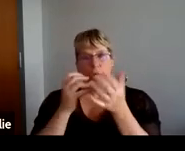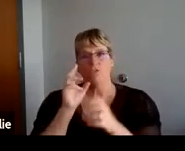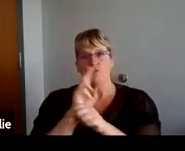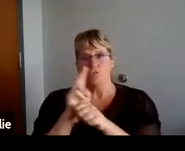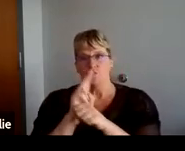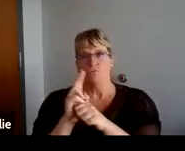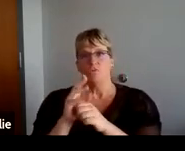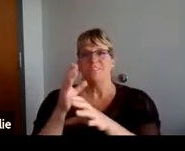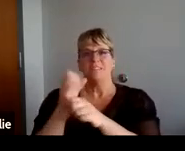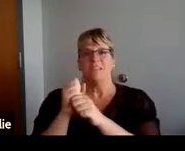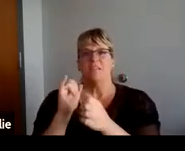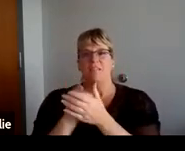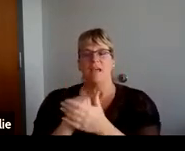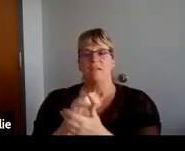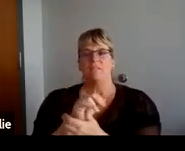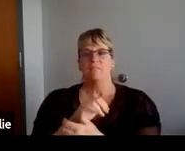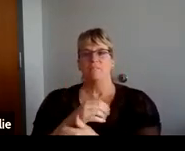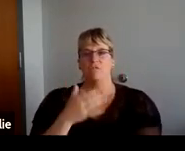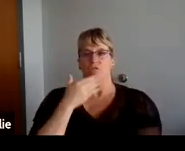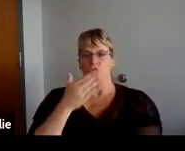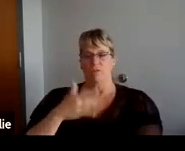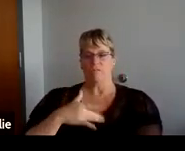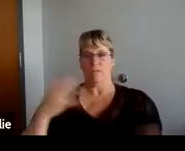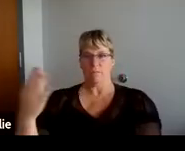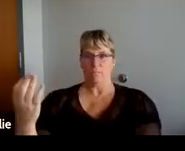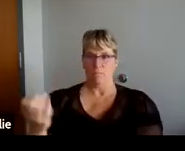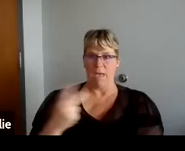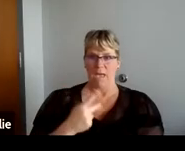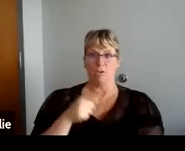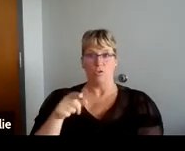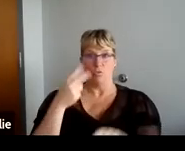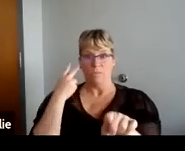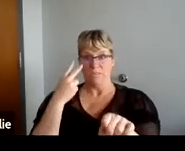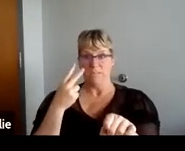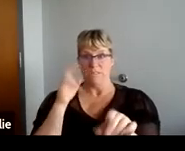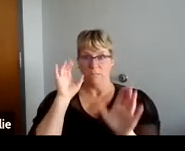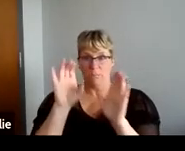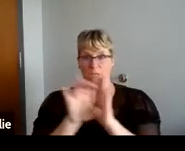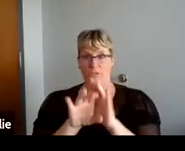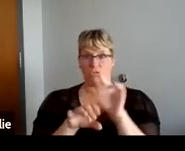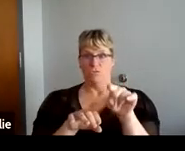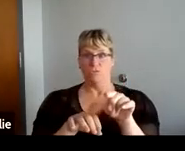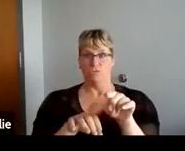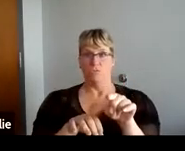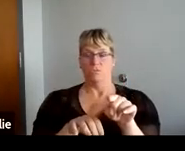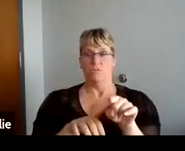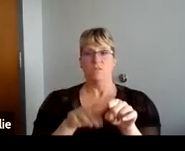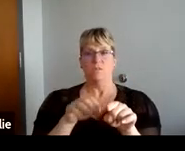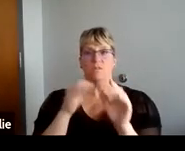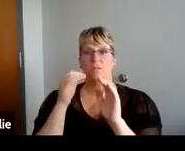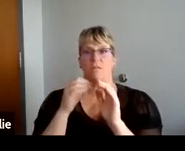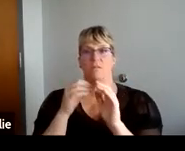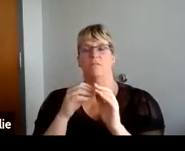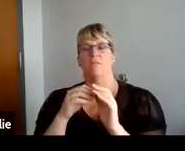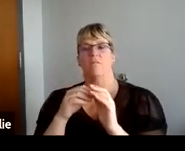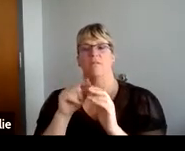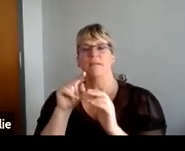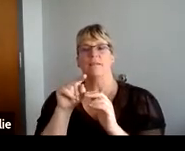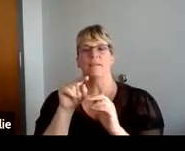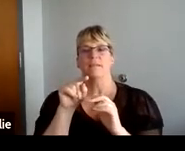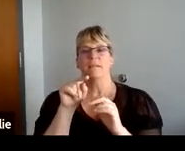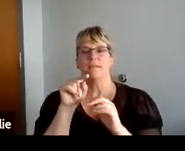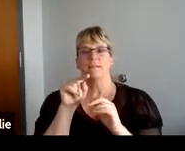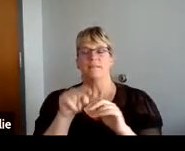that reward back. And what you can see here in these brain images is the effect of